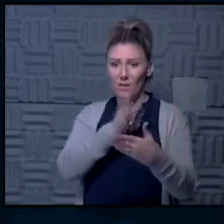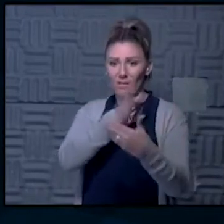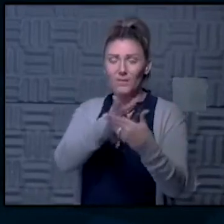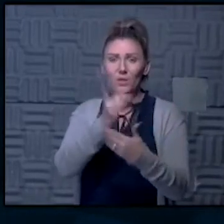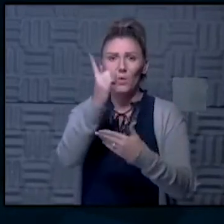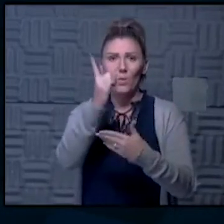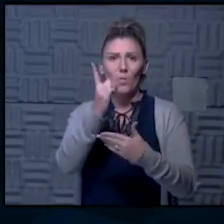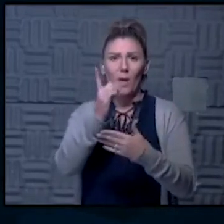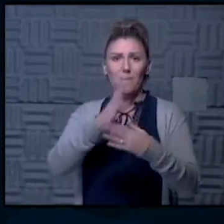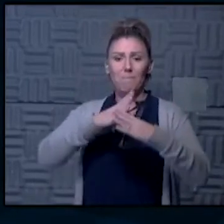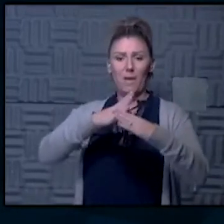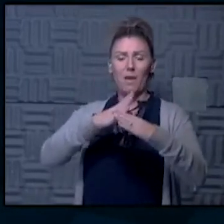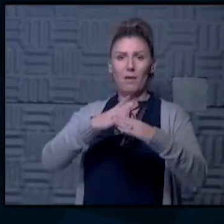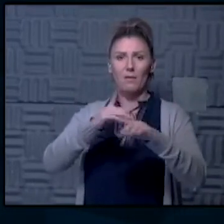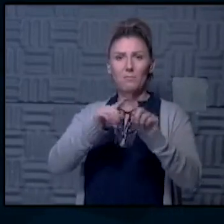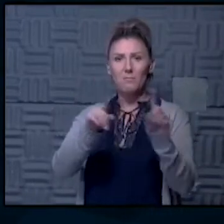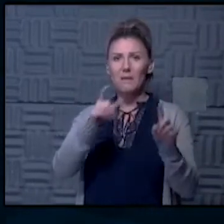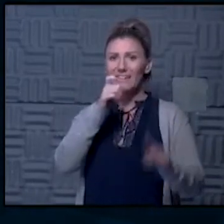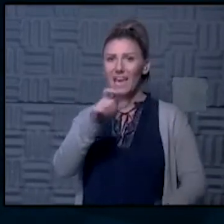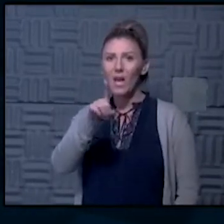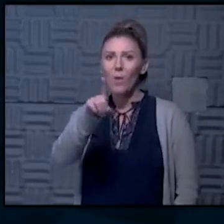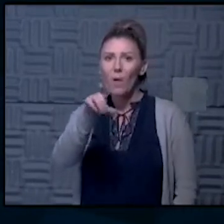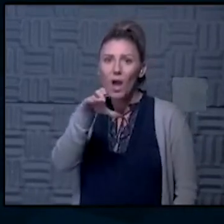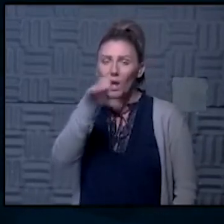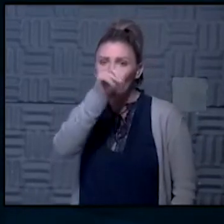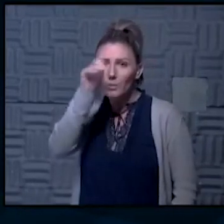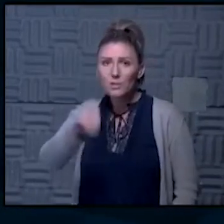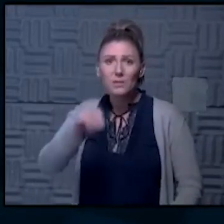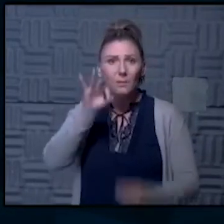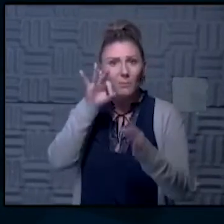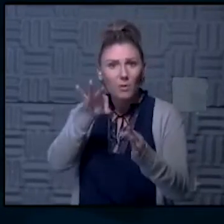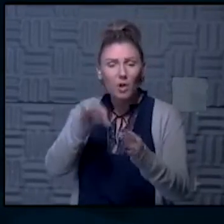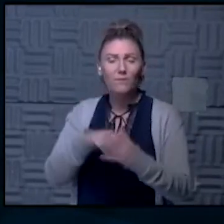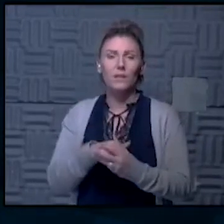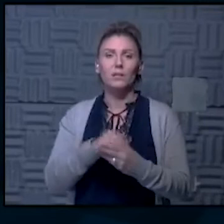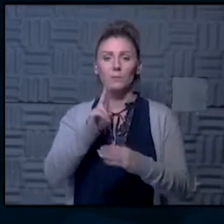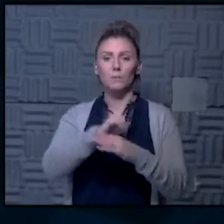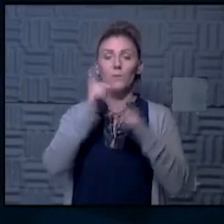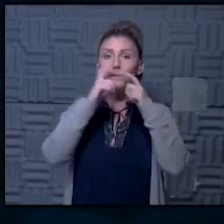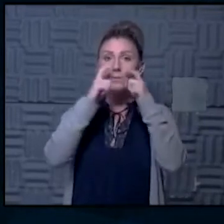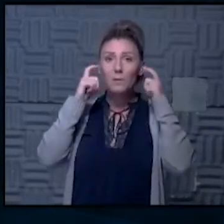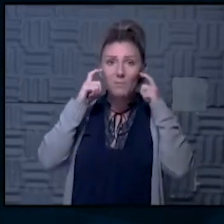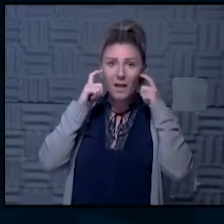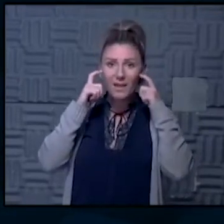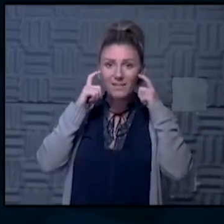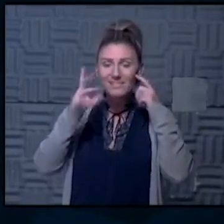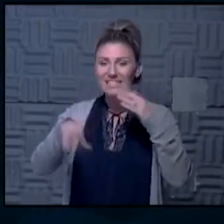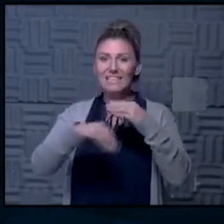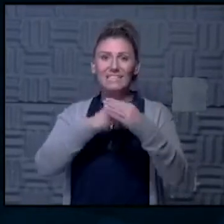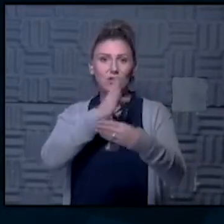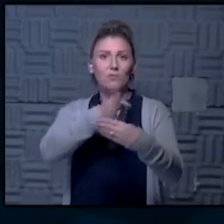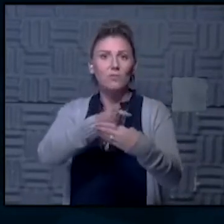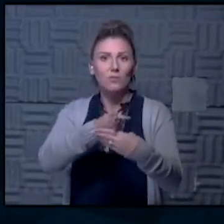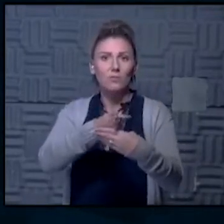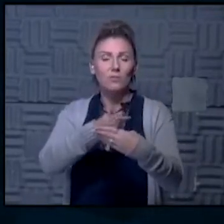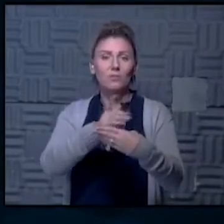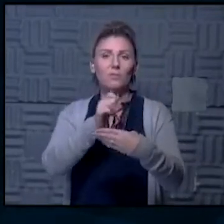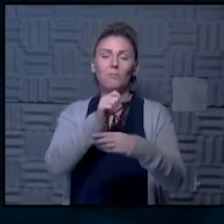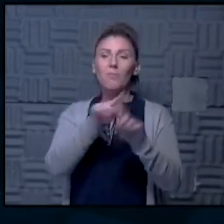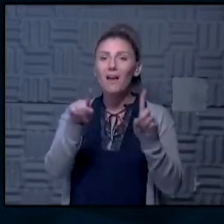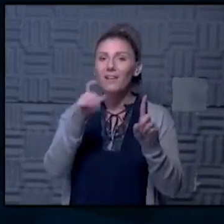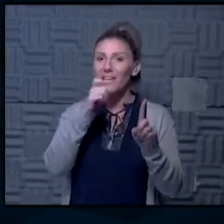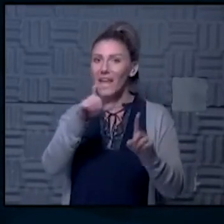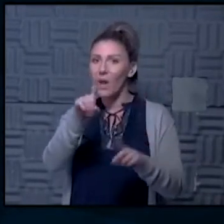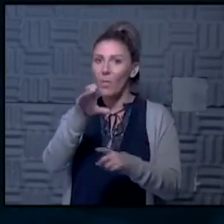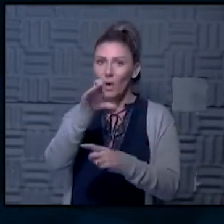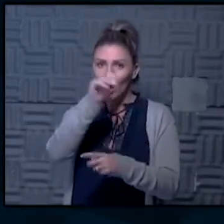barrier, but not 100% perfect. Mask wearing, another intervention, another barrier, but not